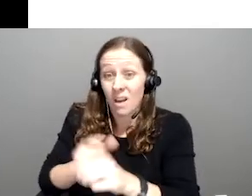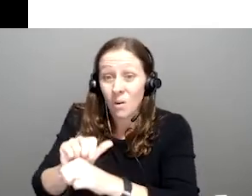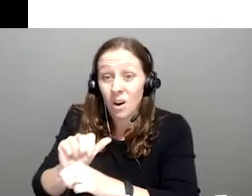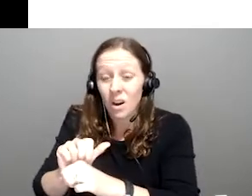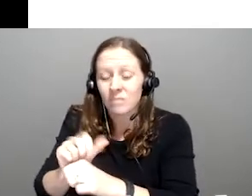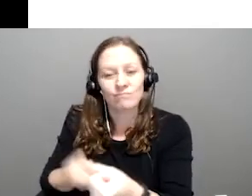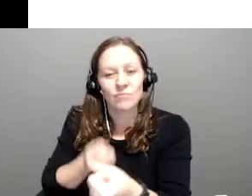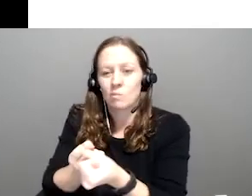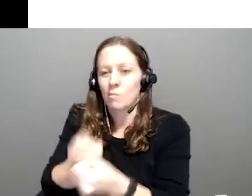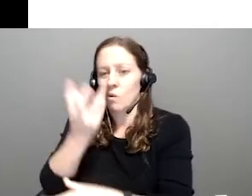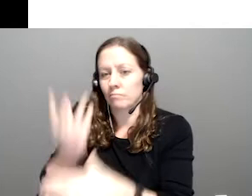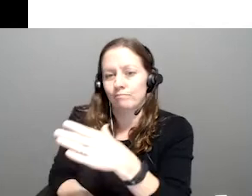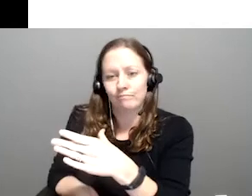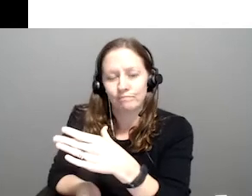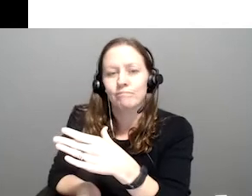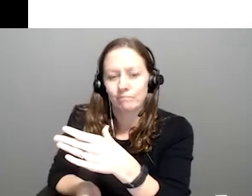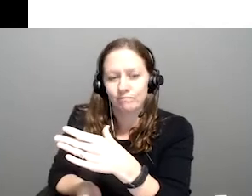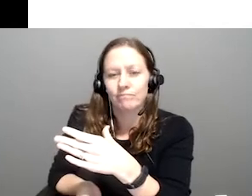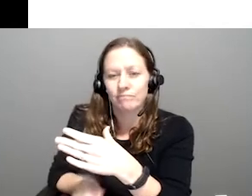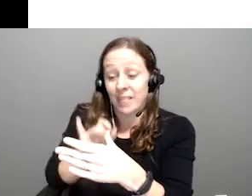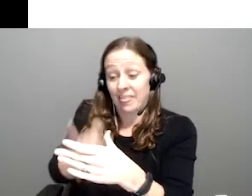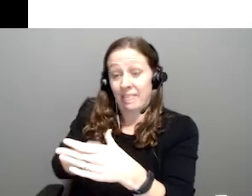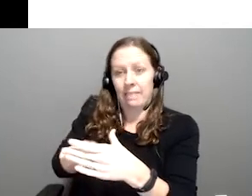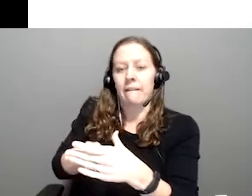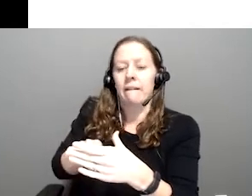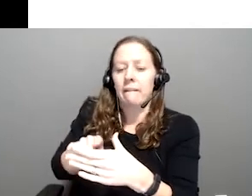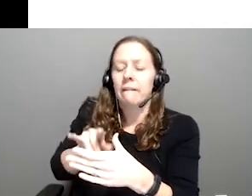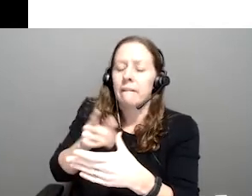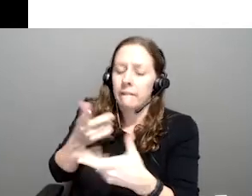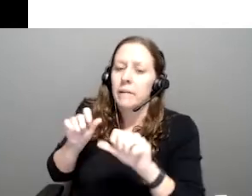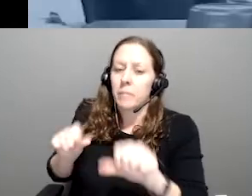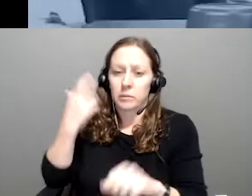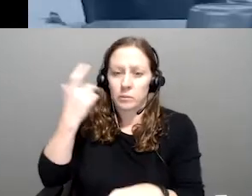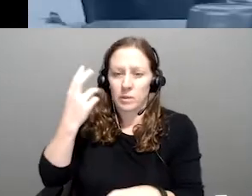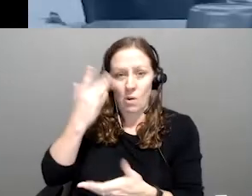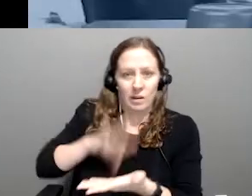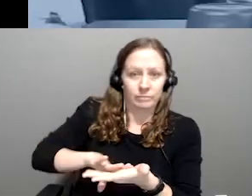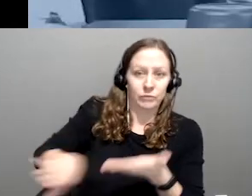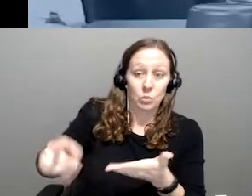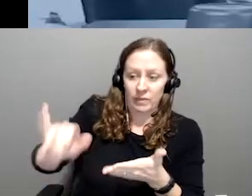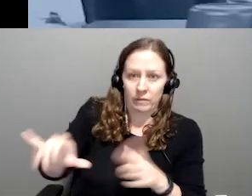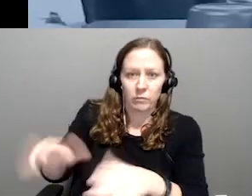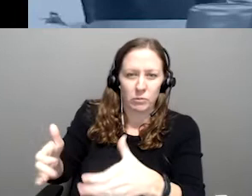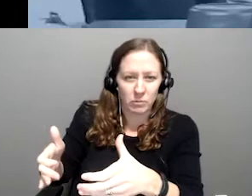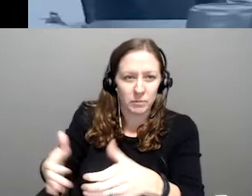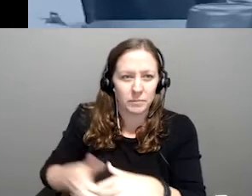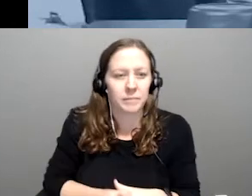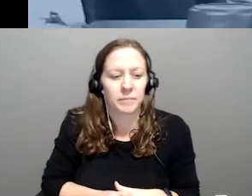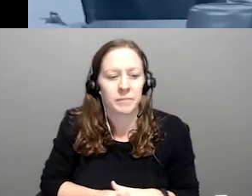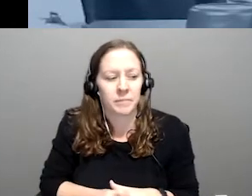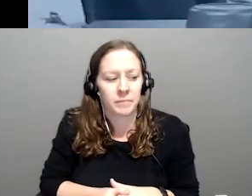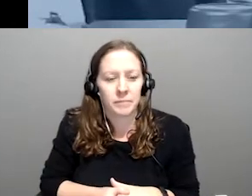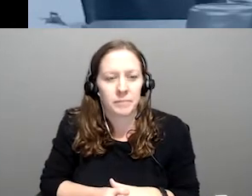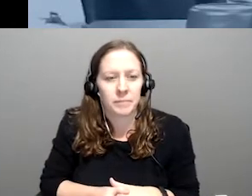And again, this might contribute to the exclusion that we're seeing. And so it's